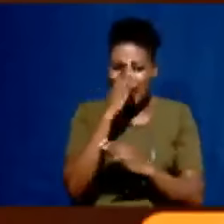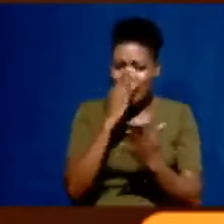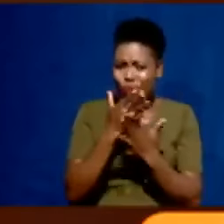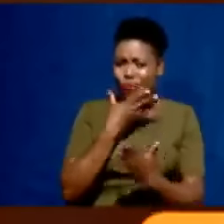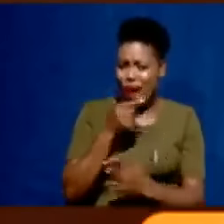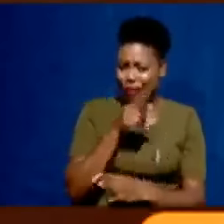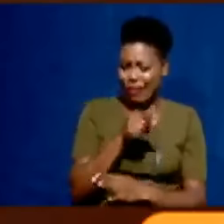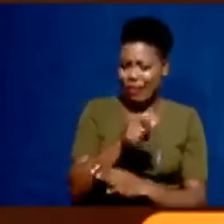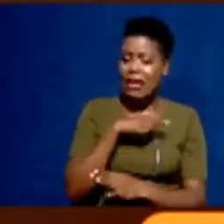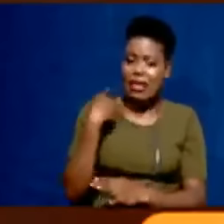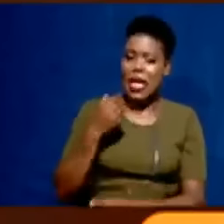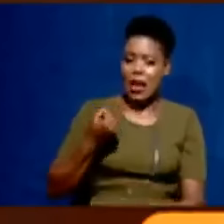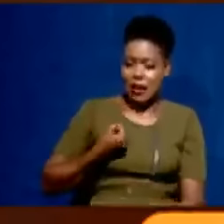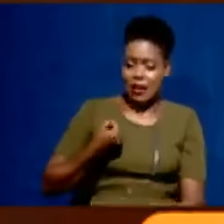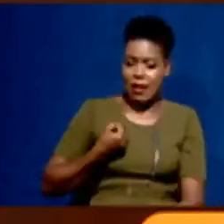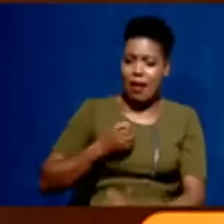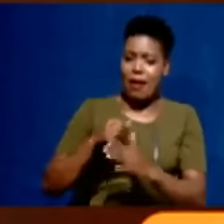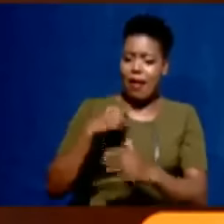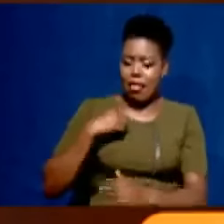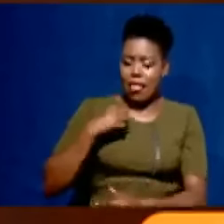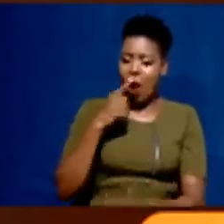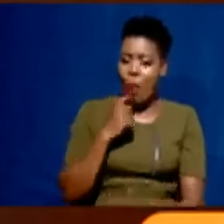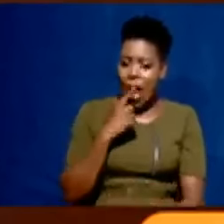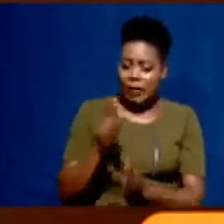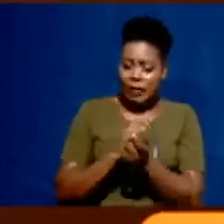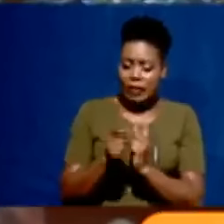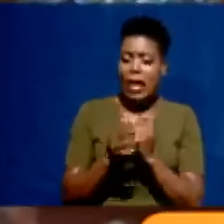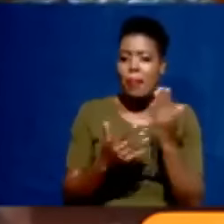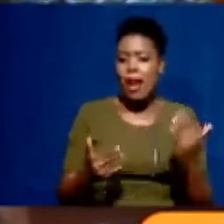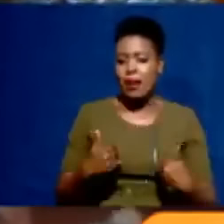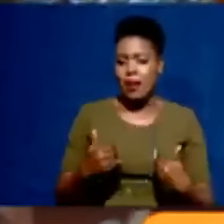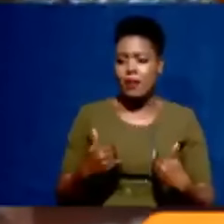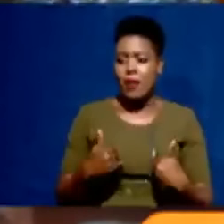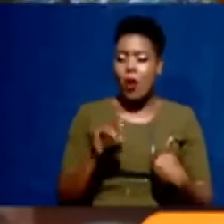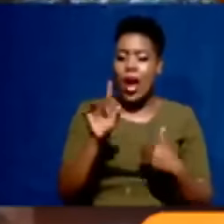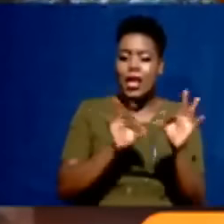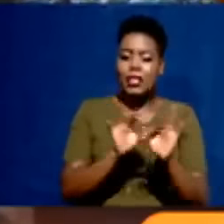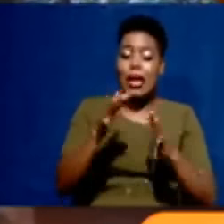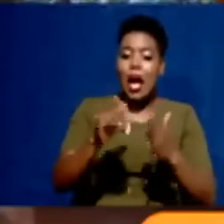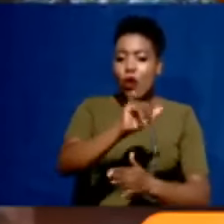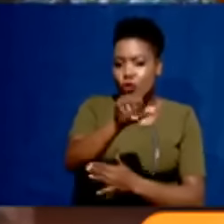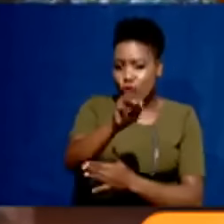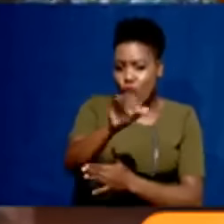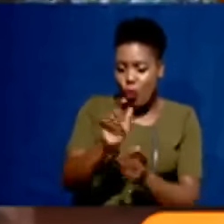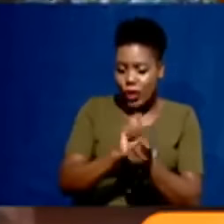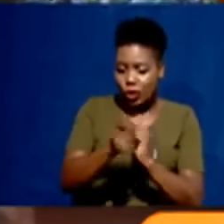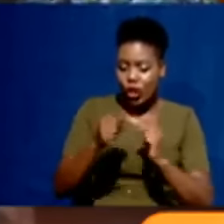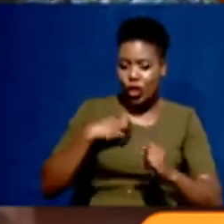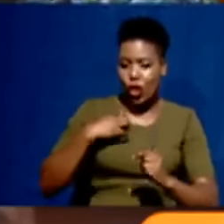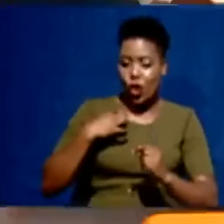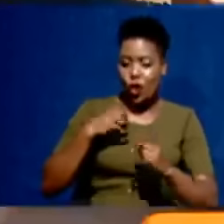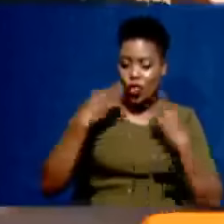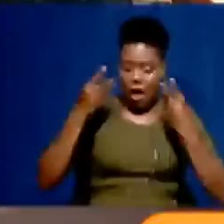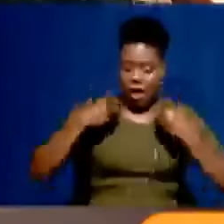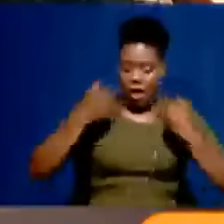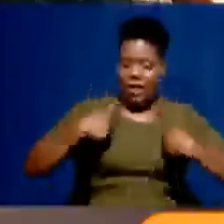kanzu nyeupe na kofia zilitajwa na mashahidi kadhaa, mmoja wao akielezea jinsi Jowie alivyobadilisha nguo na kuvaa